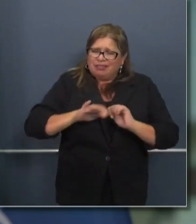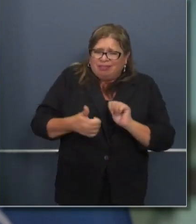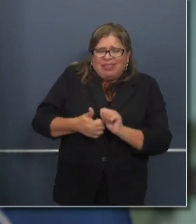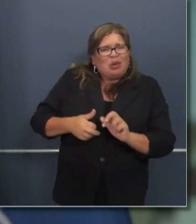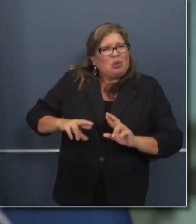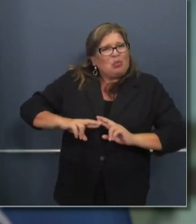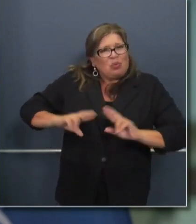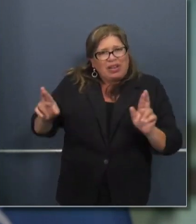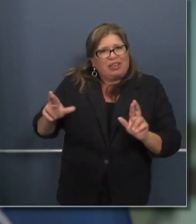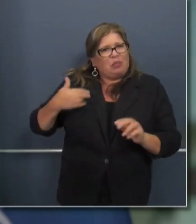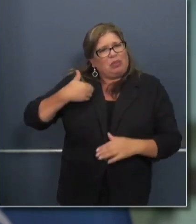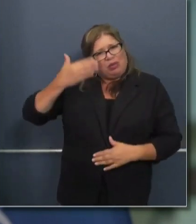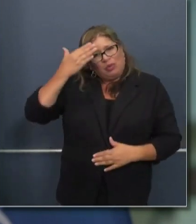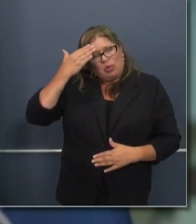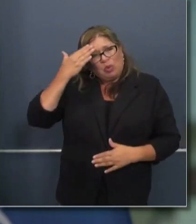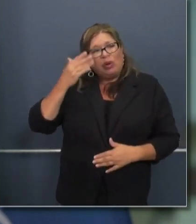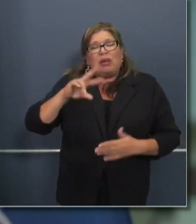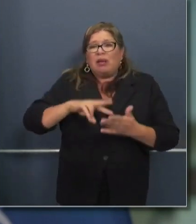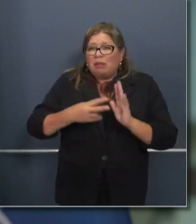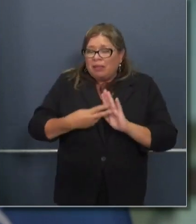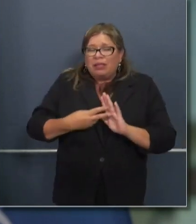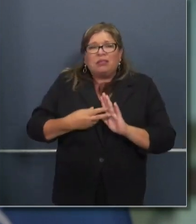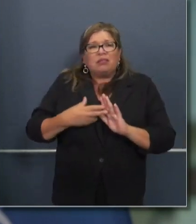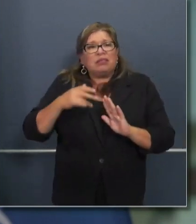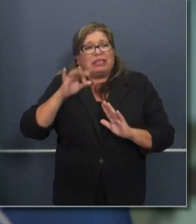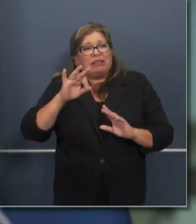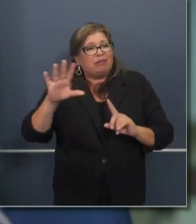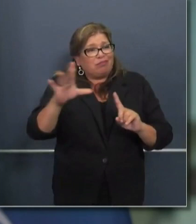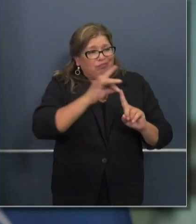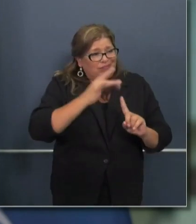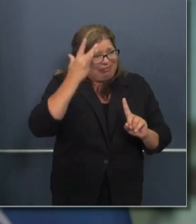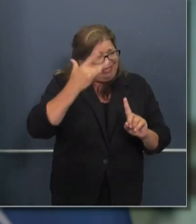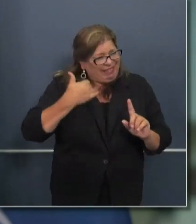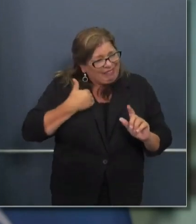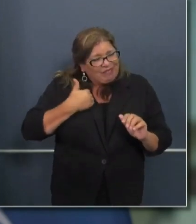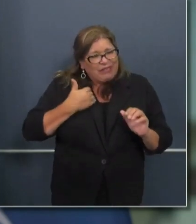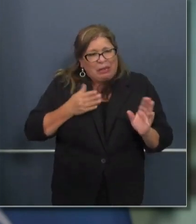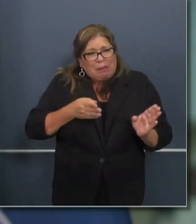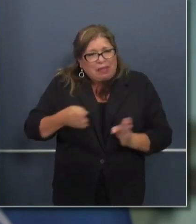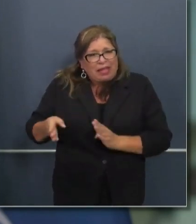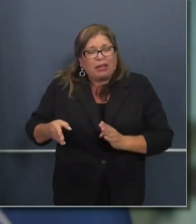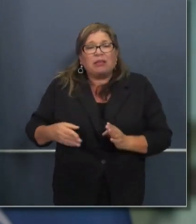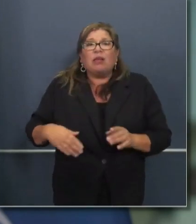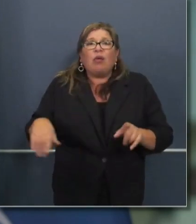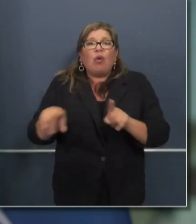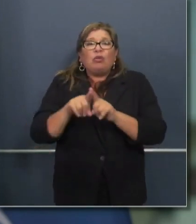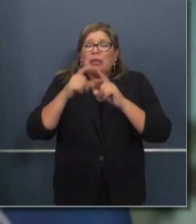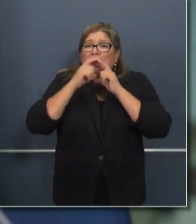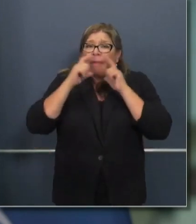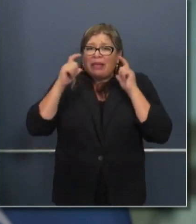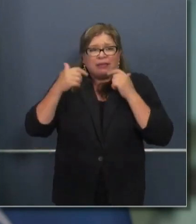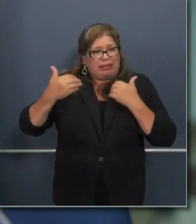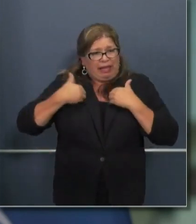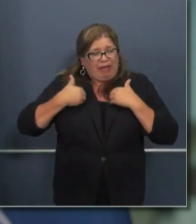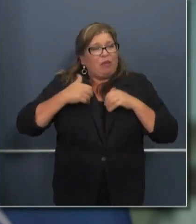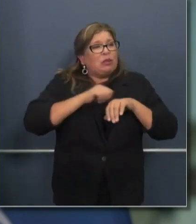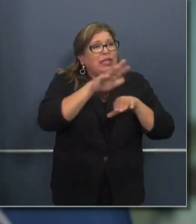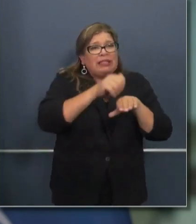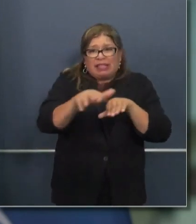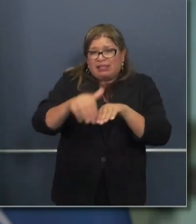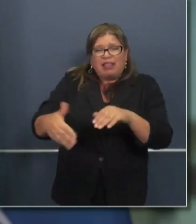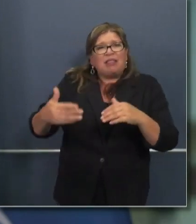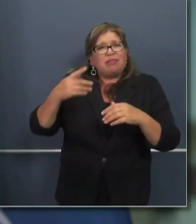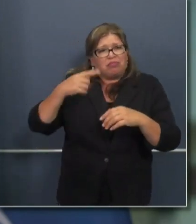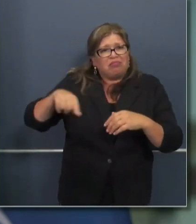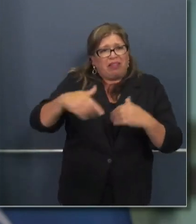more prepared, replenish the shelves, so to speak, but also prepare not only to get through this first wave, but to prepare for a possibility of a